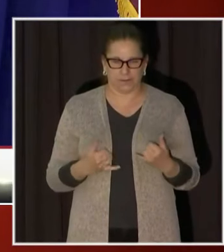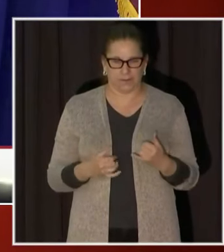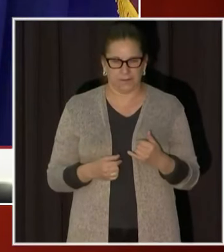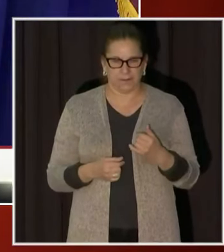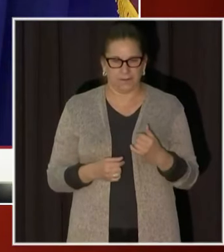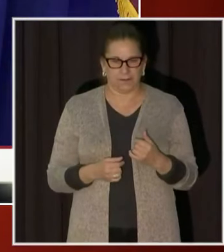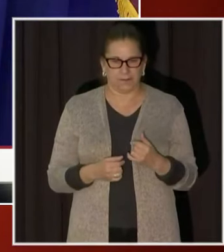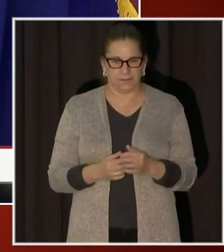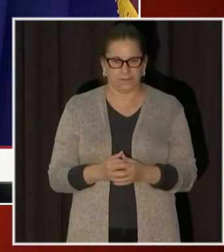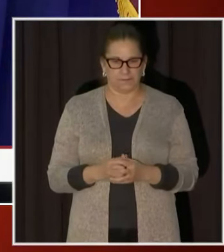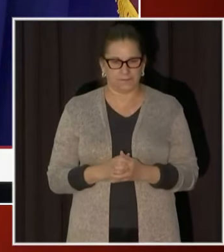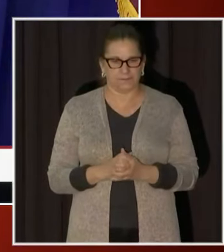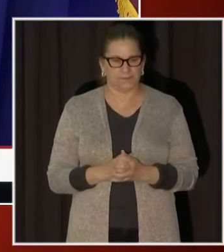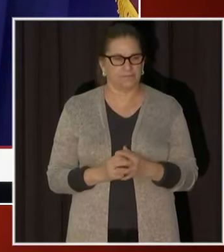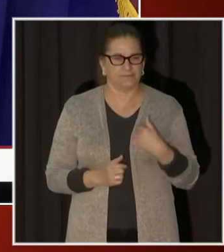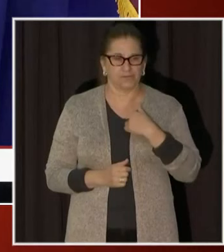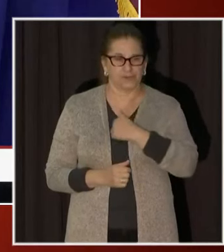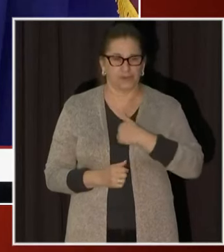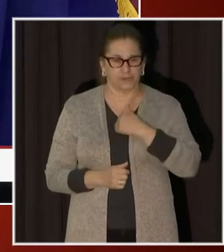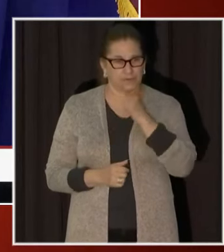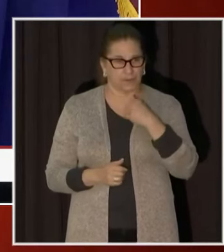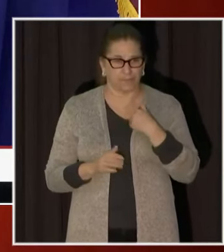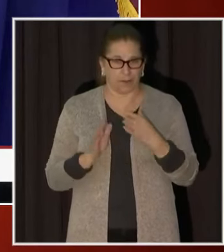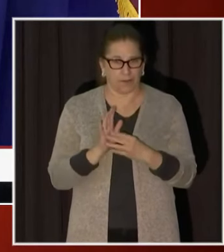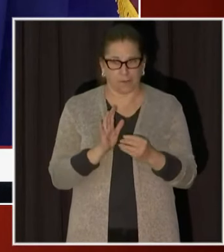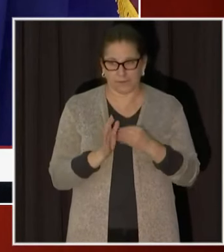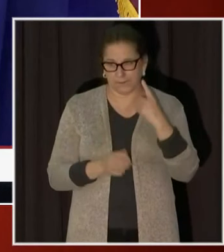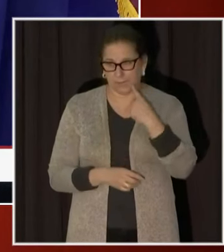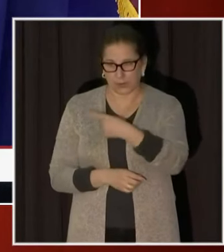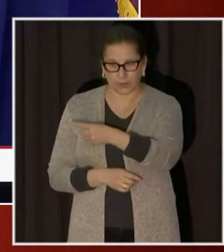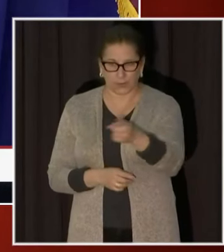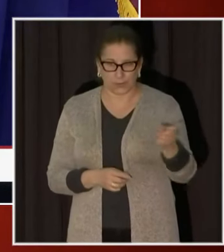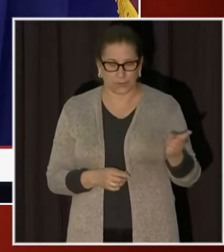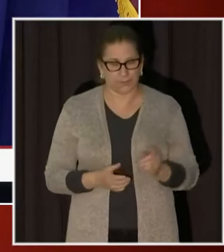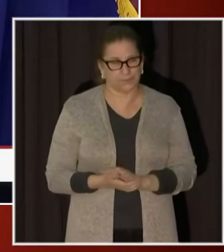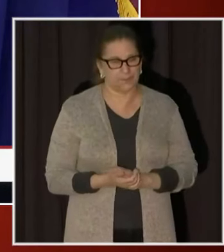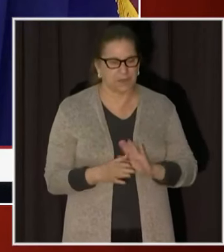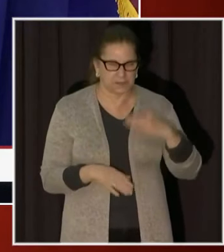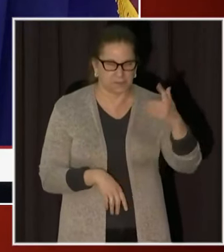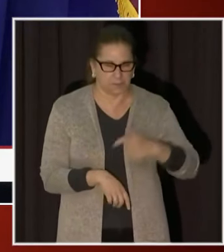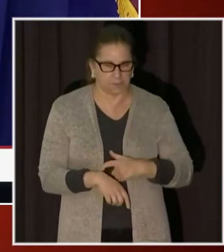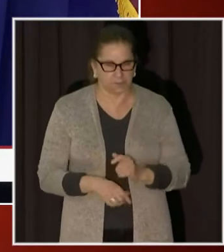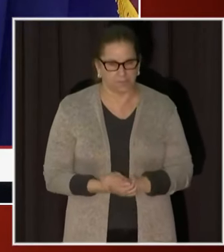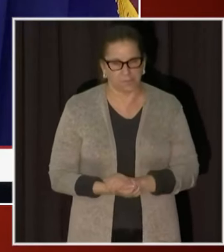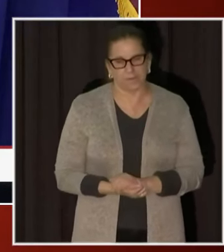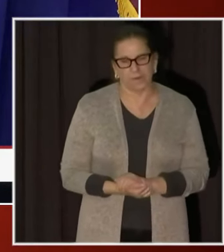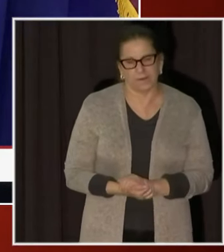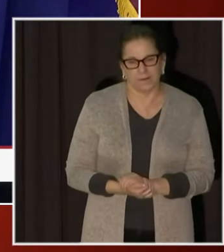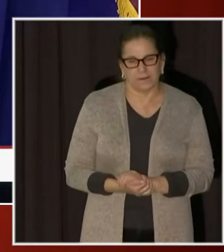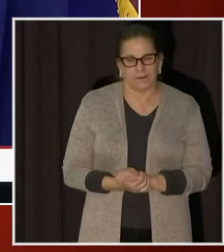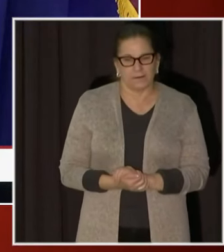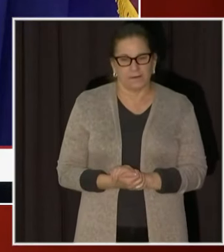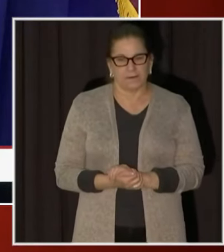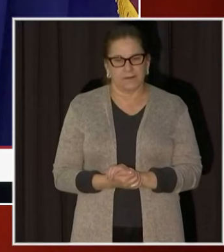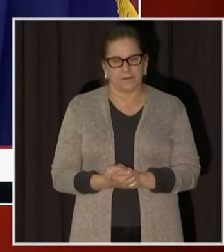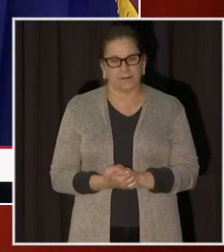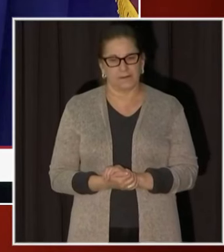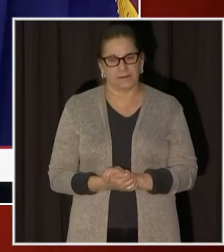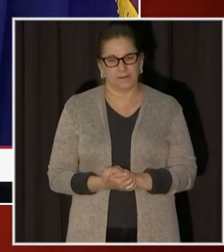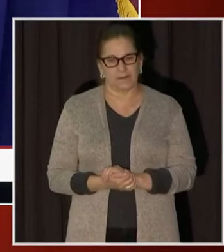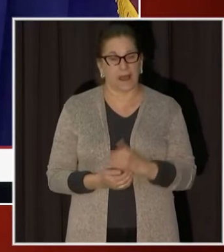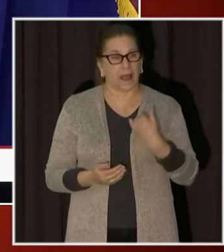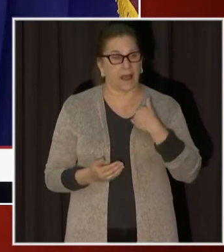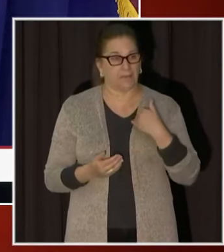and I'll do better next time. We have a number of contracts that are before the council for approval